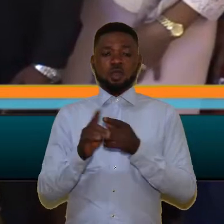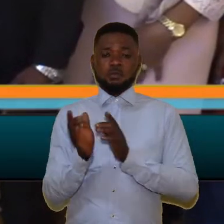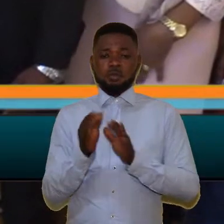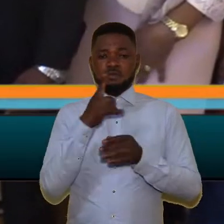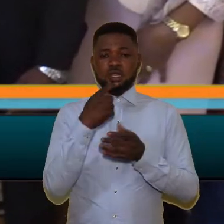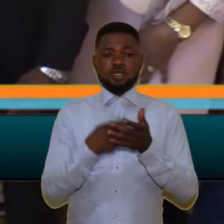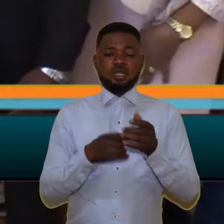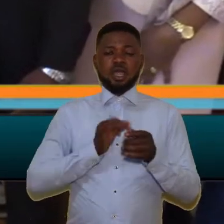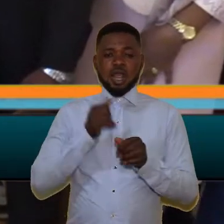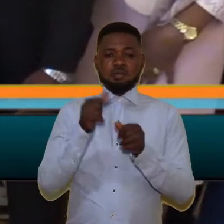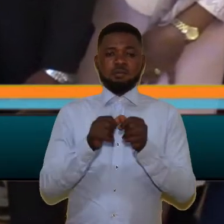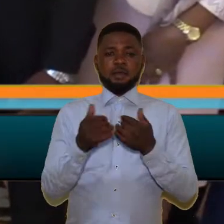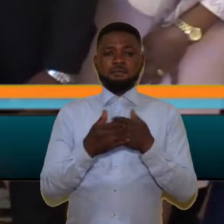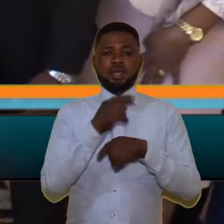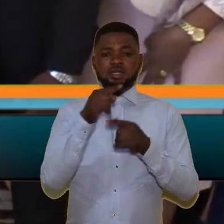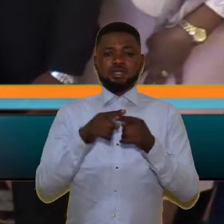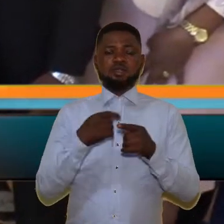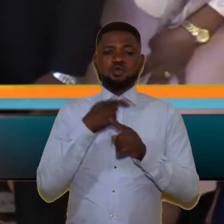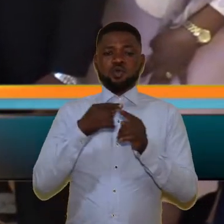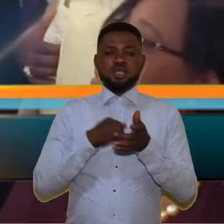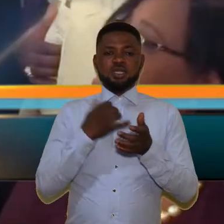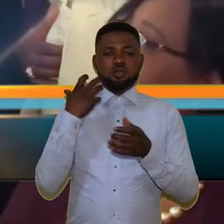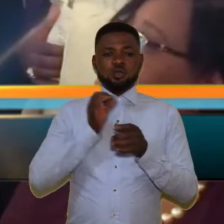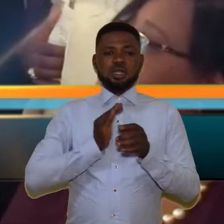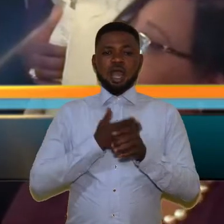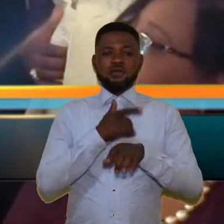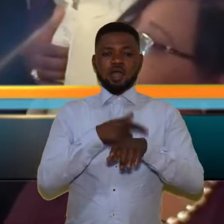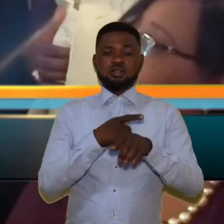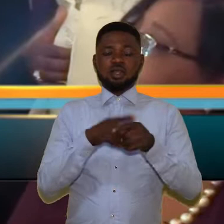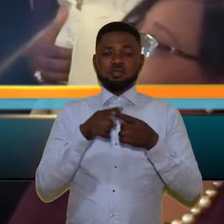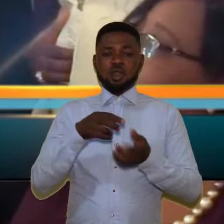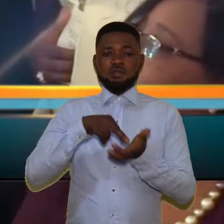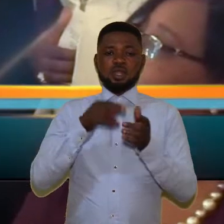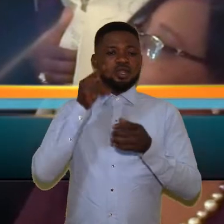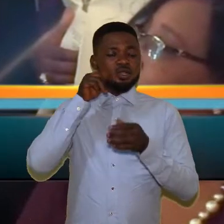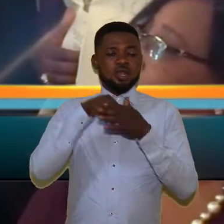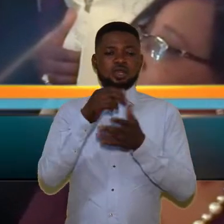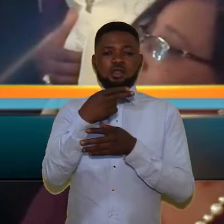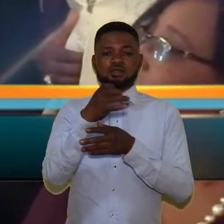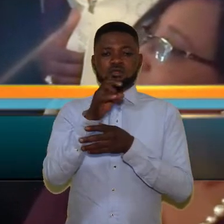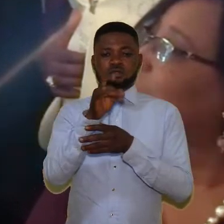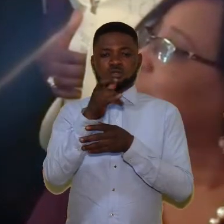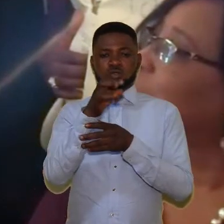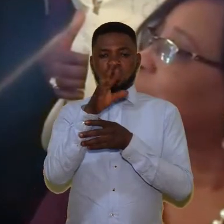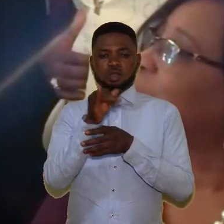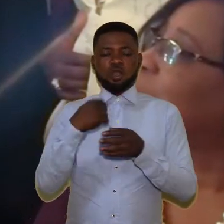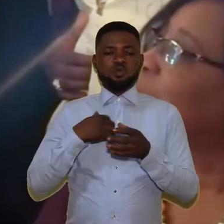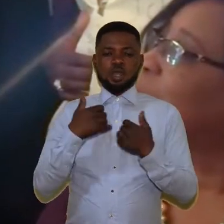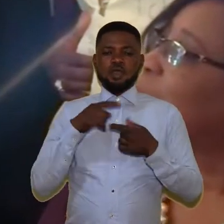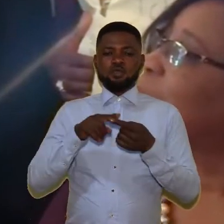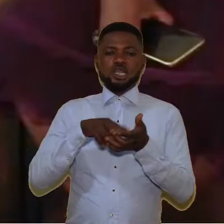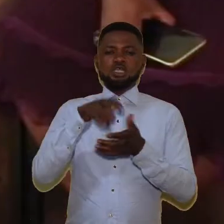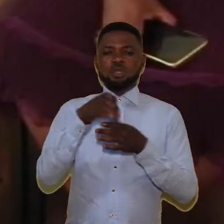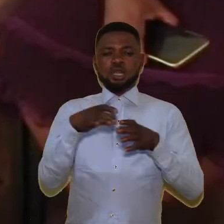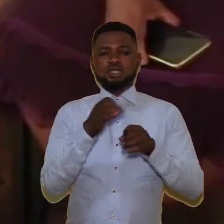task. I remember back then, when it was our time to represent Nigeria in Hungary 2019, we had to skip classes, we had to skip